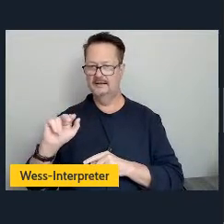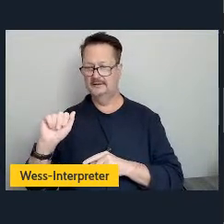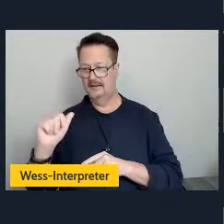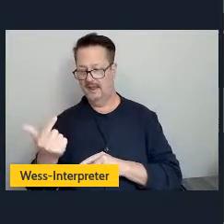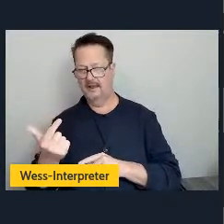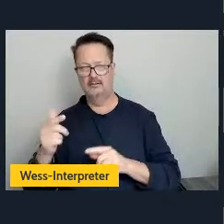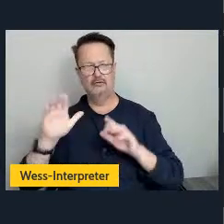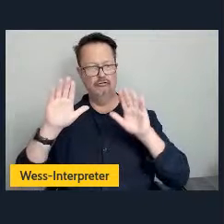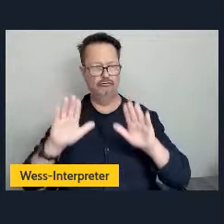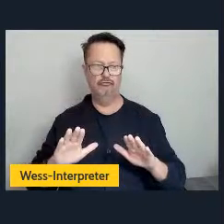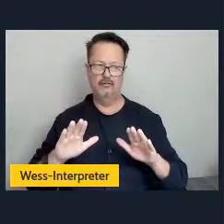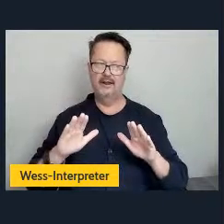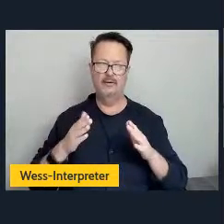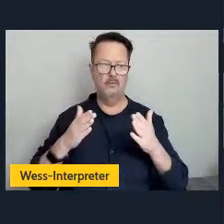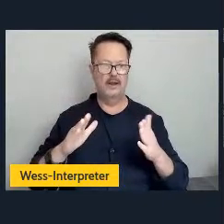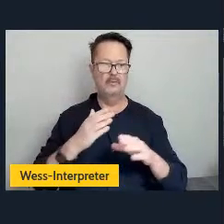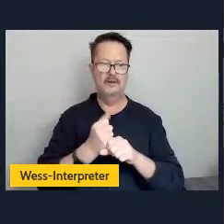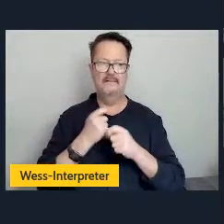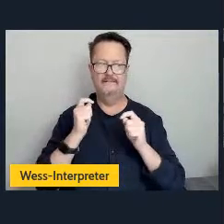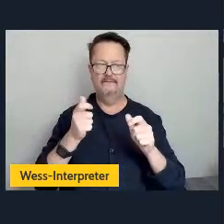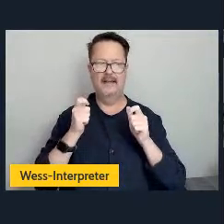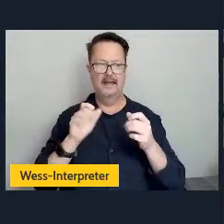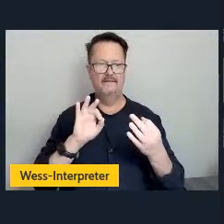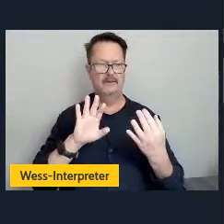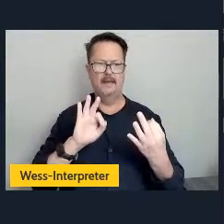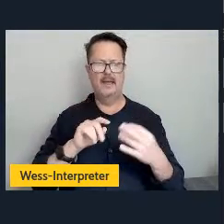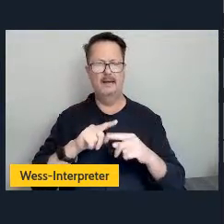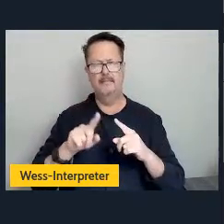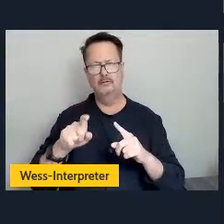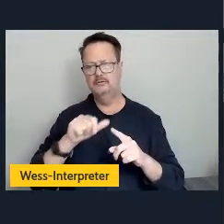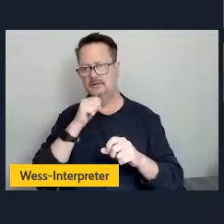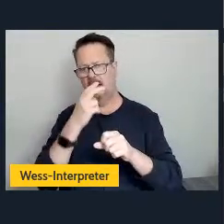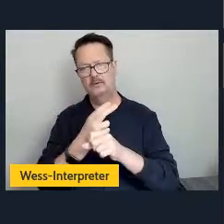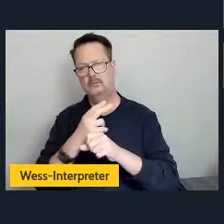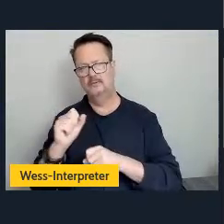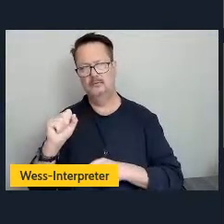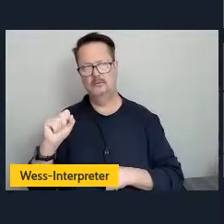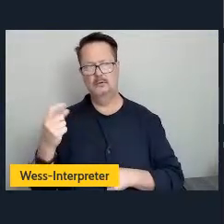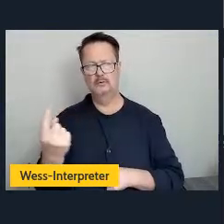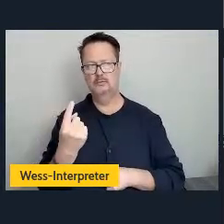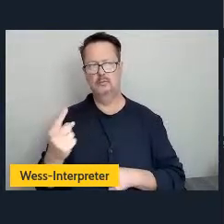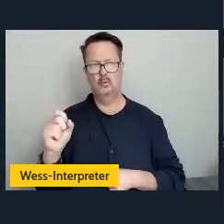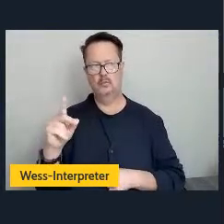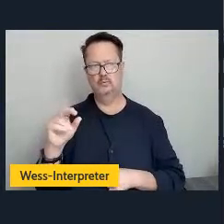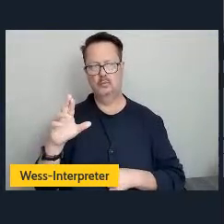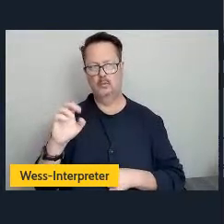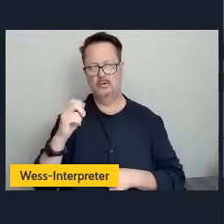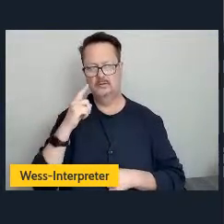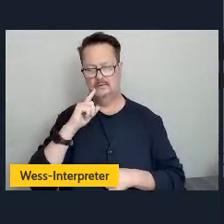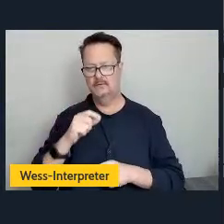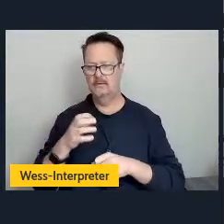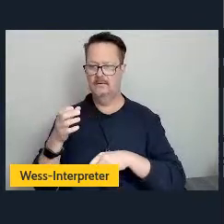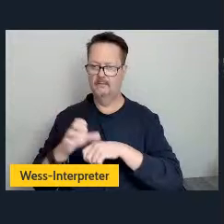fast feedback. However, you shouldn't be using them as the sole source for enforcing compliance. Developers could remove